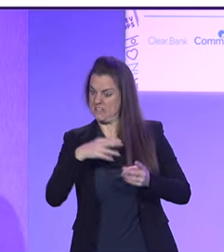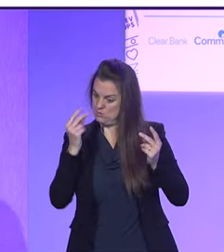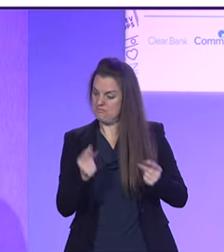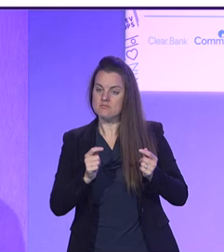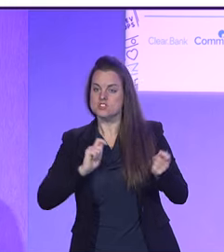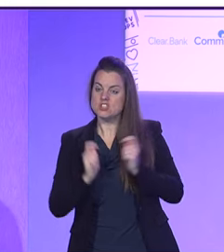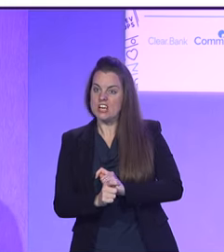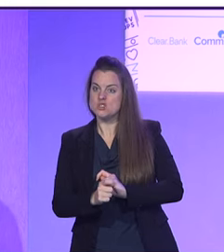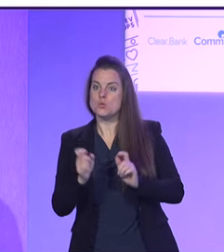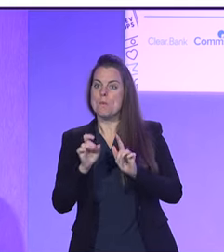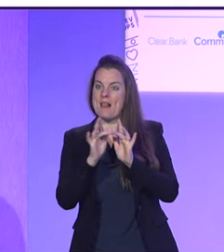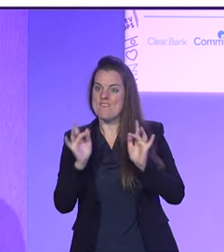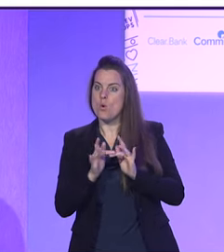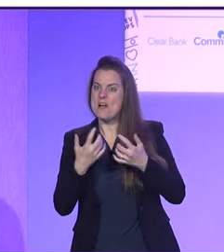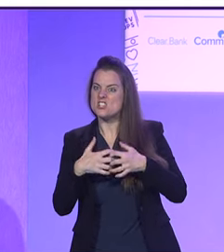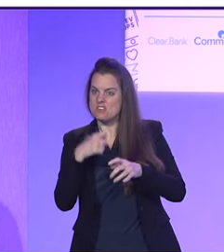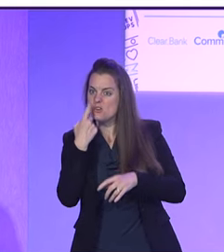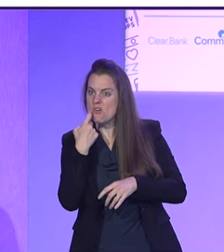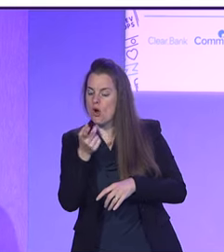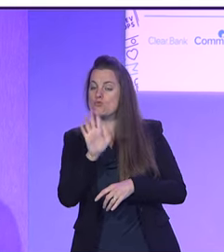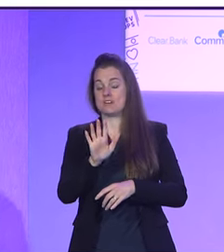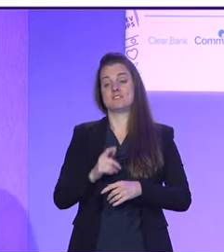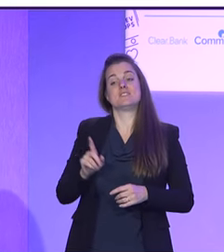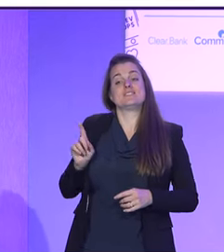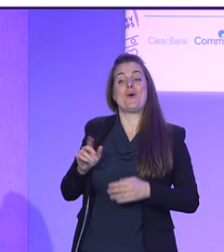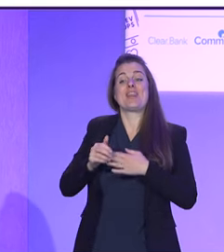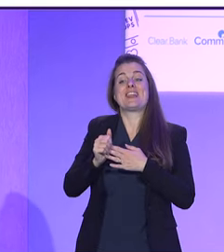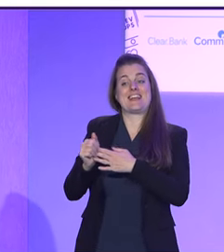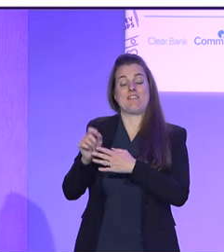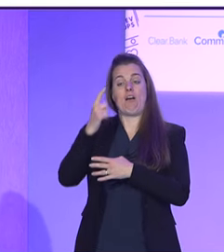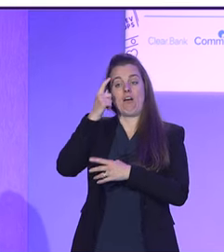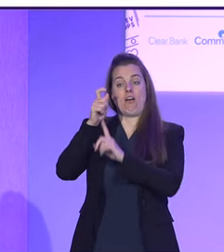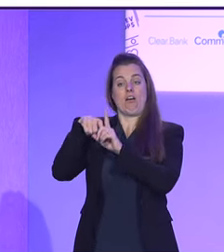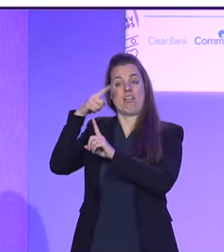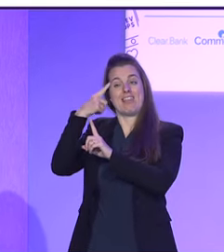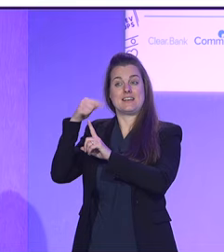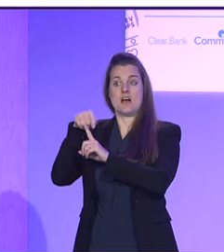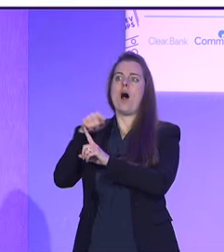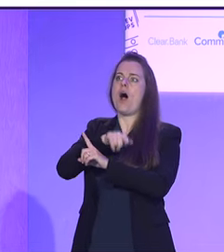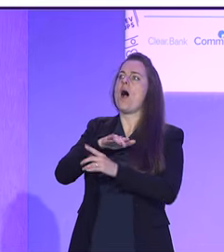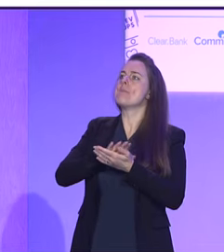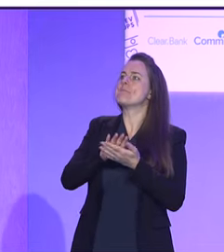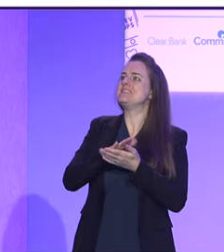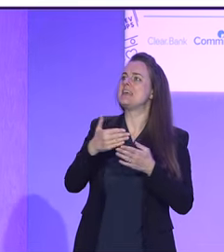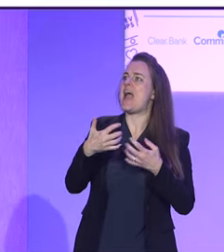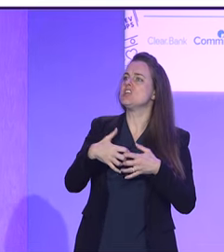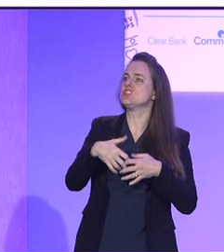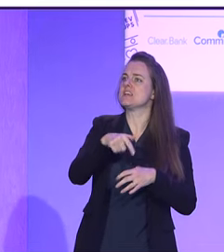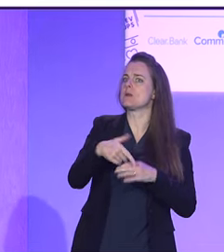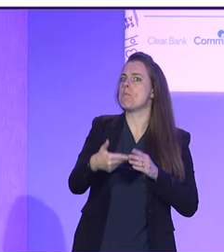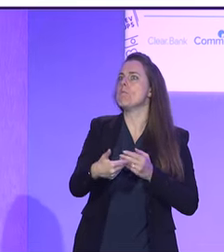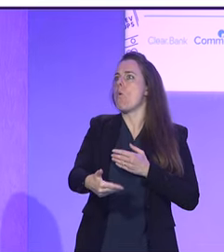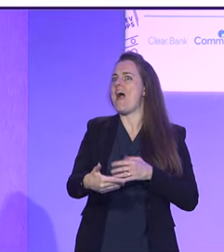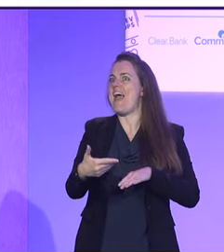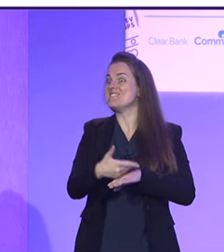tomorrow. They think that's going to make the developers more efficient, effective. Well, the underlying problem